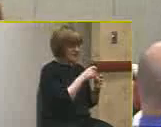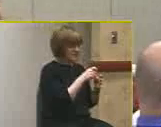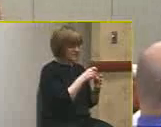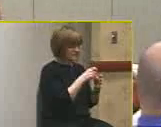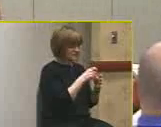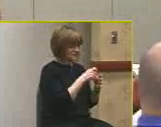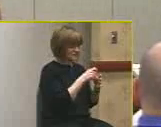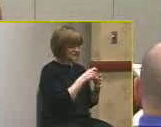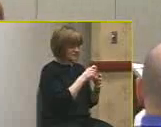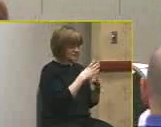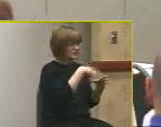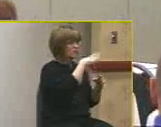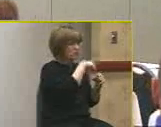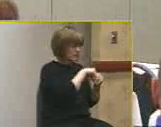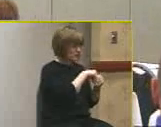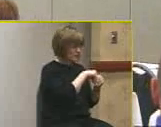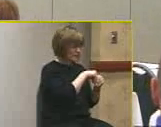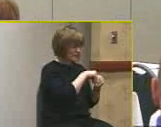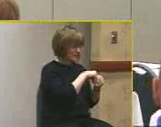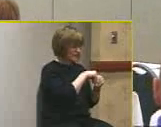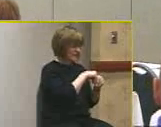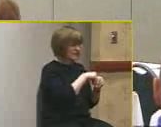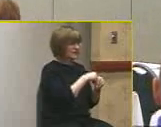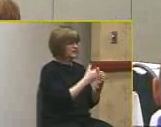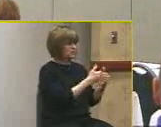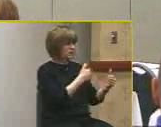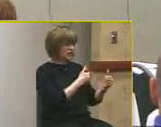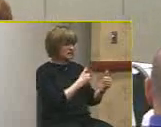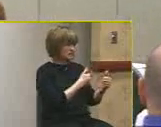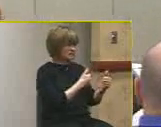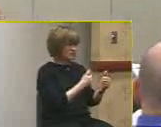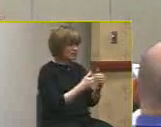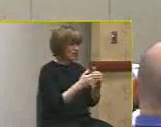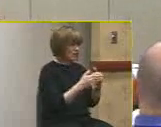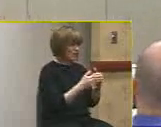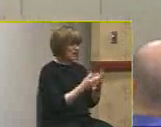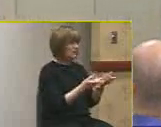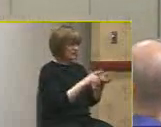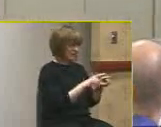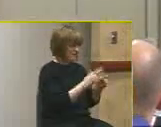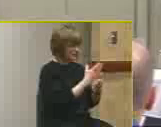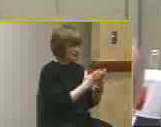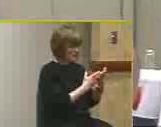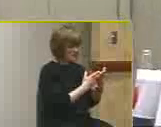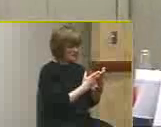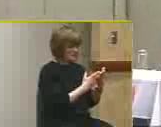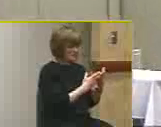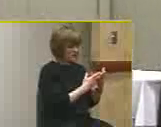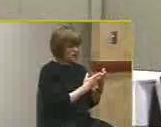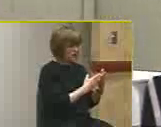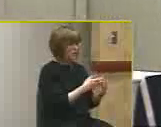part. What would you like him to do, though, when we do give a direction to do something?